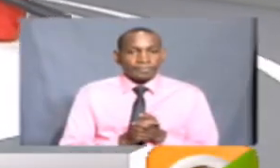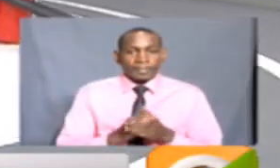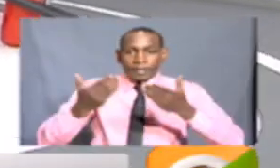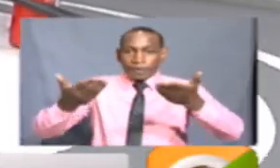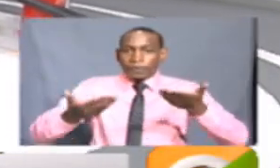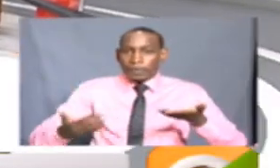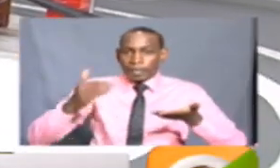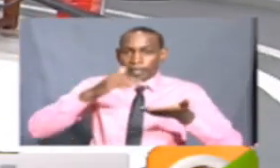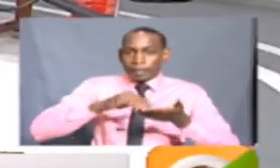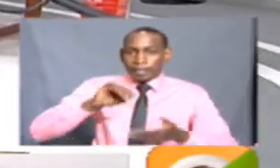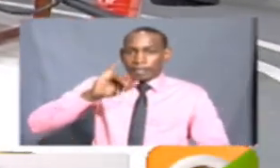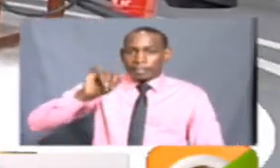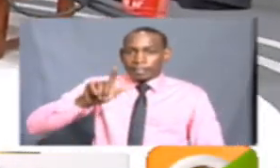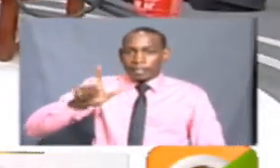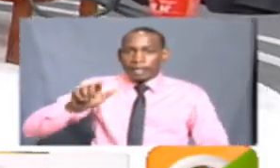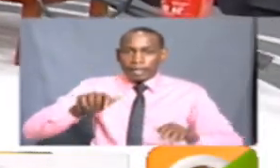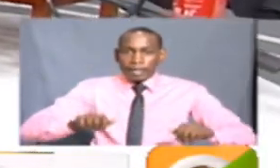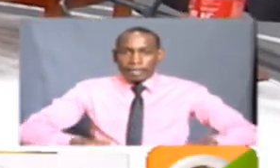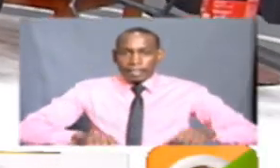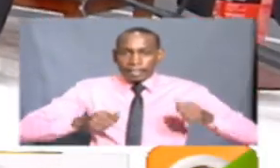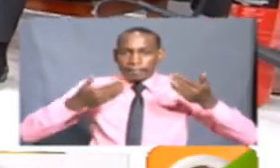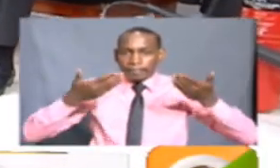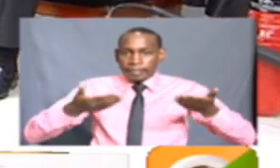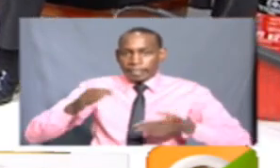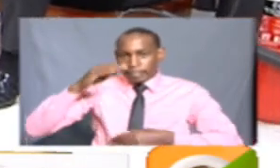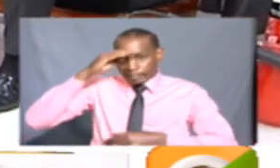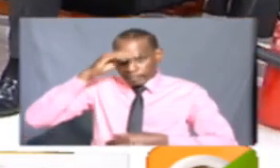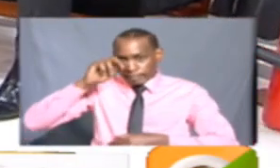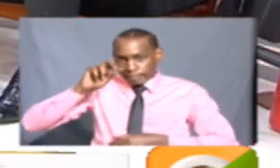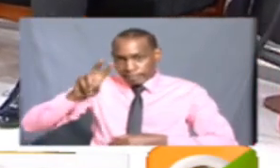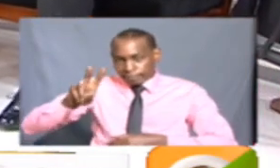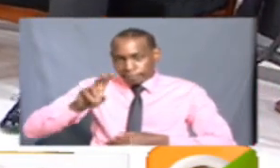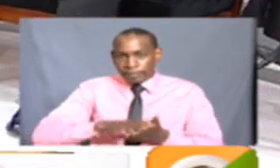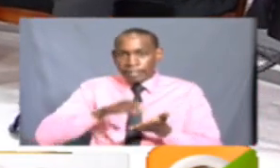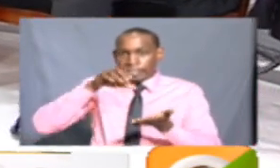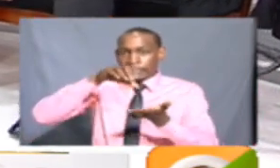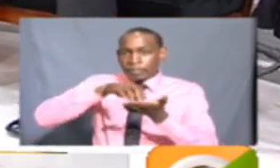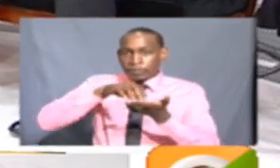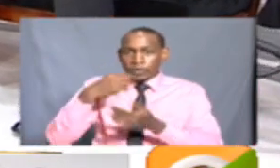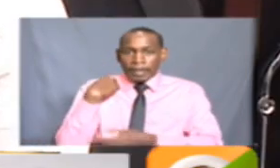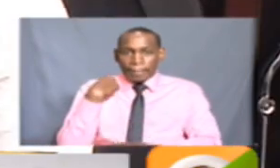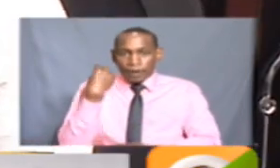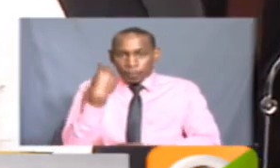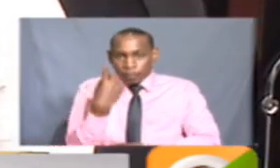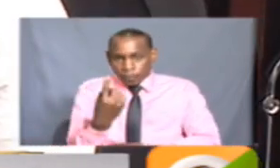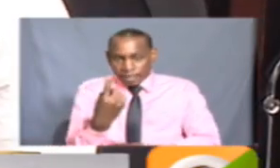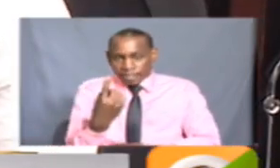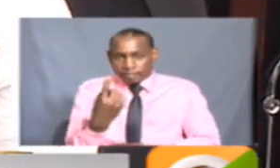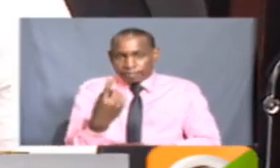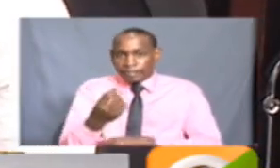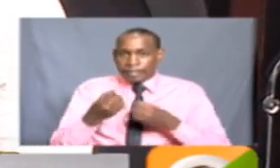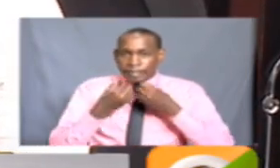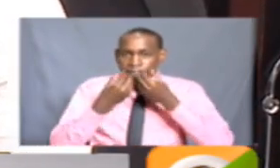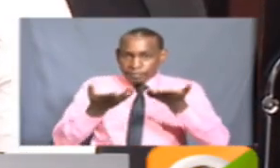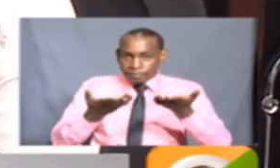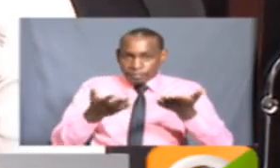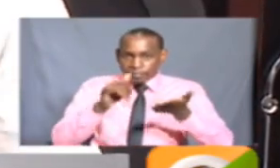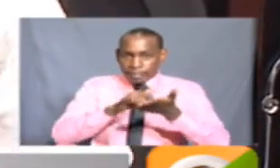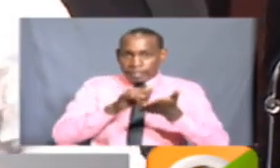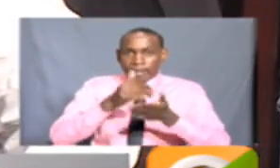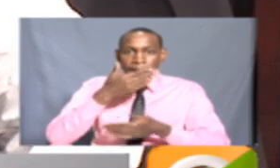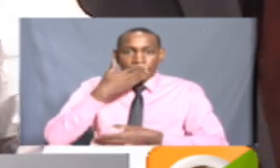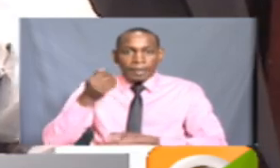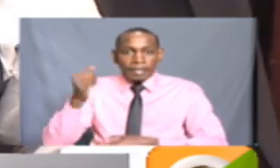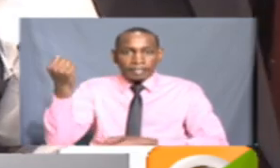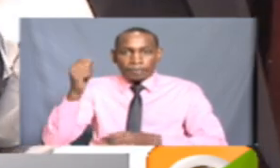And welcome back to Jeff Kanange live here in Citizen Television's Studio One. And I tell you folks, when the best